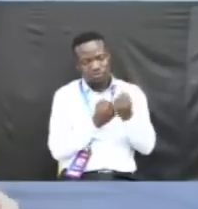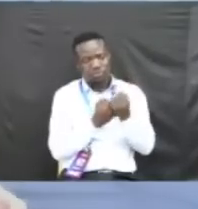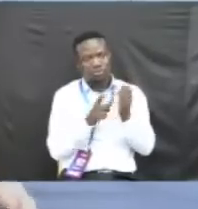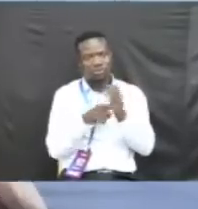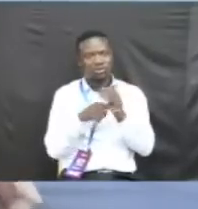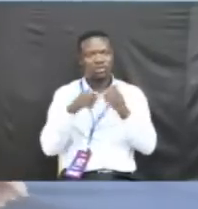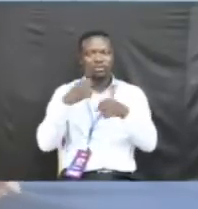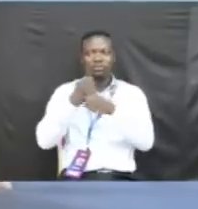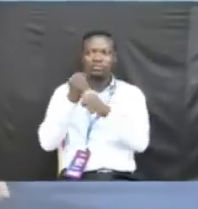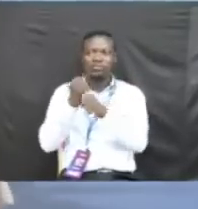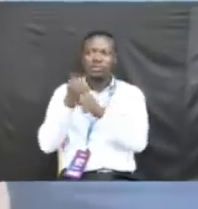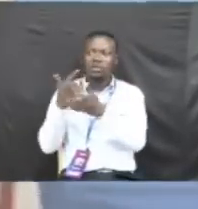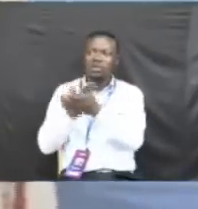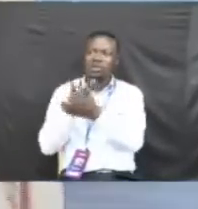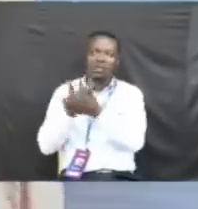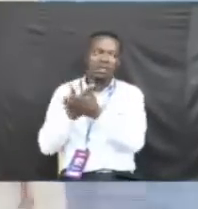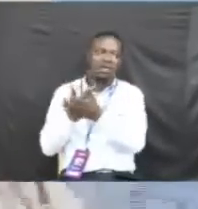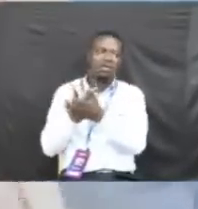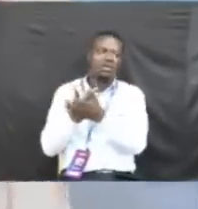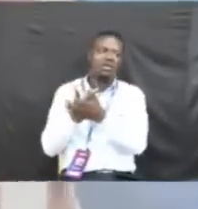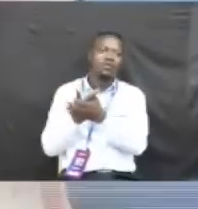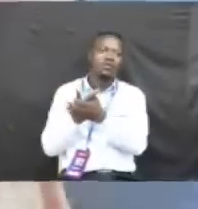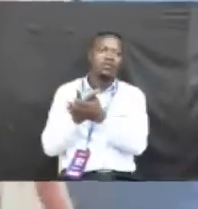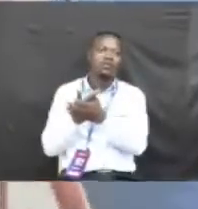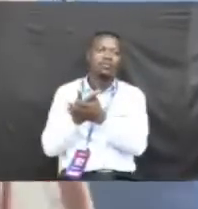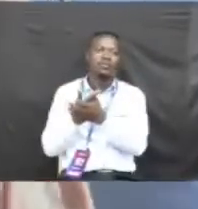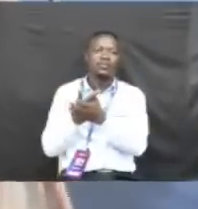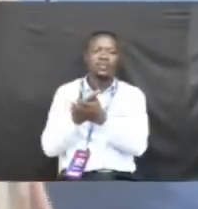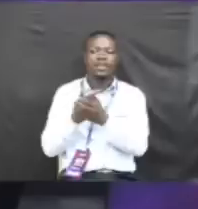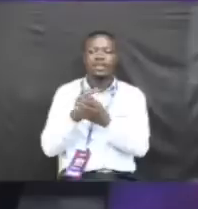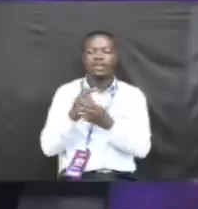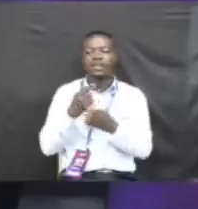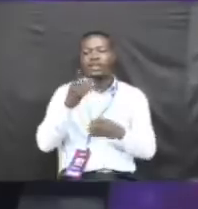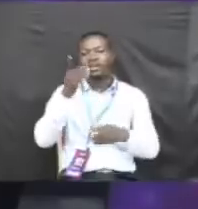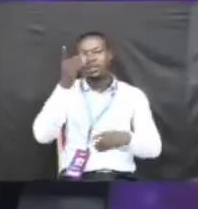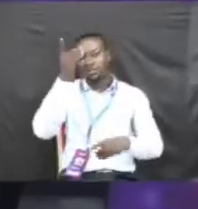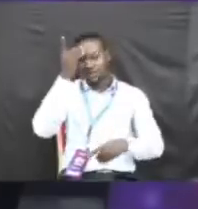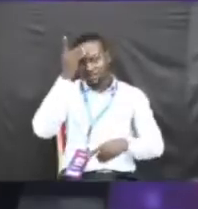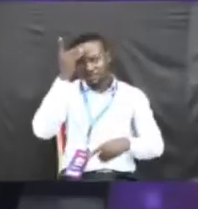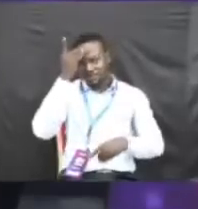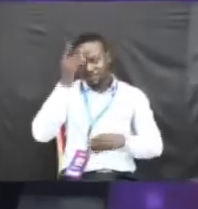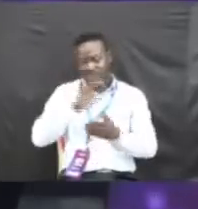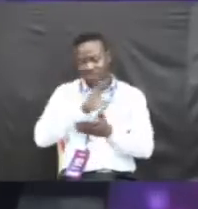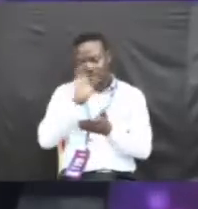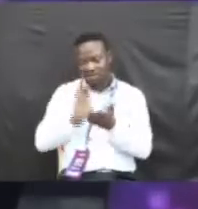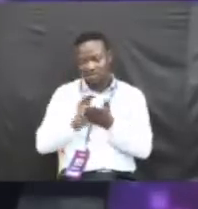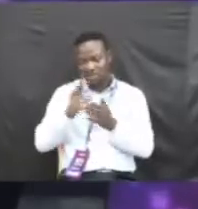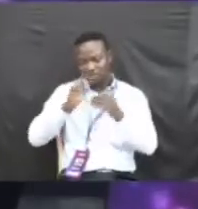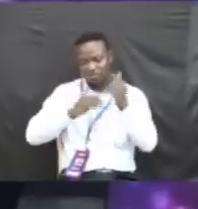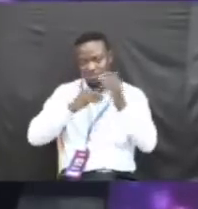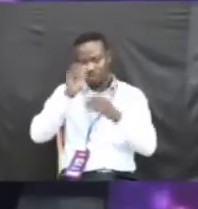construction of Ghana's foremost infectious disease center.